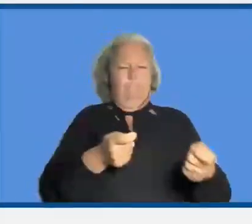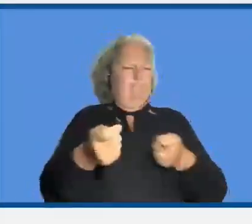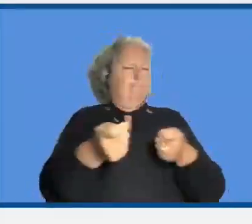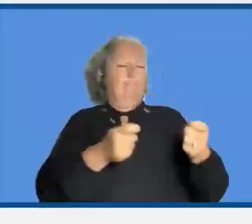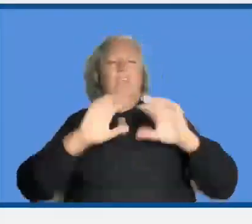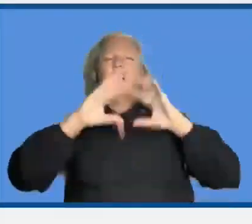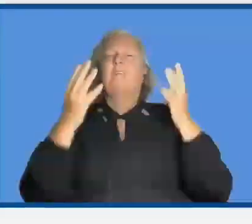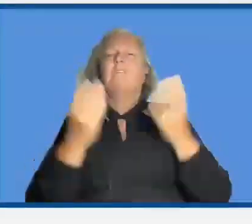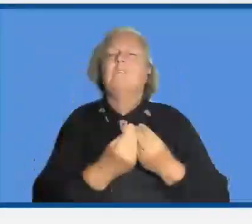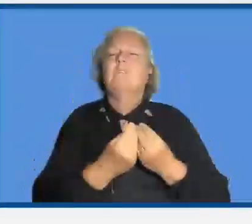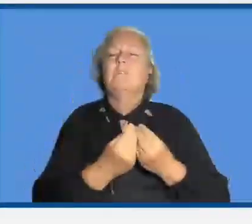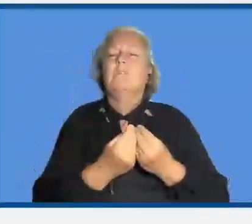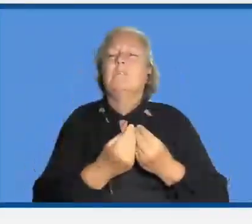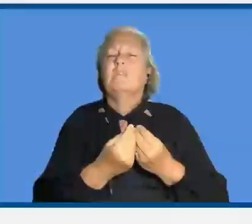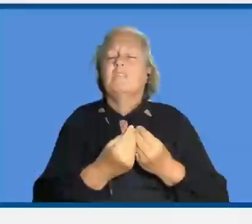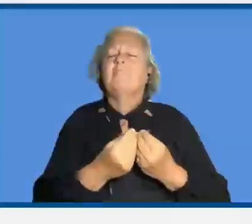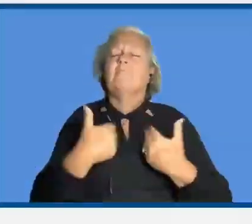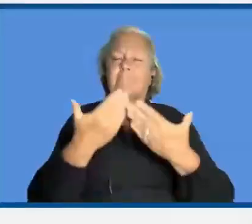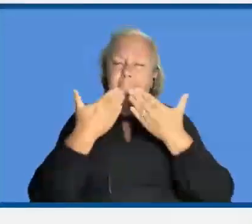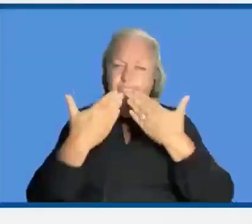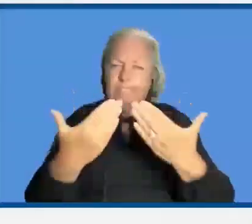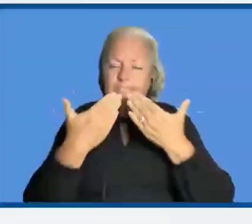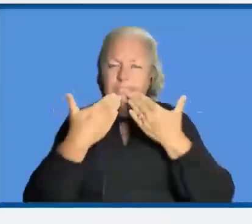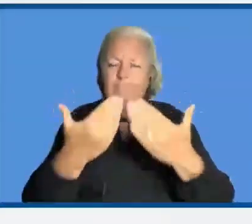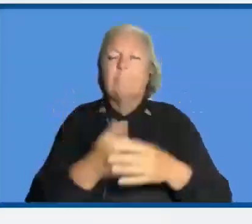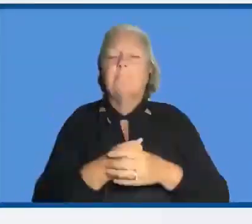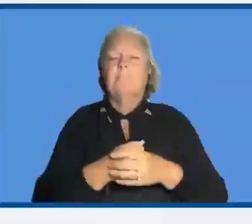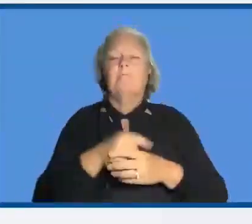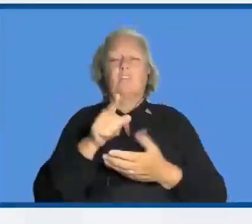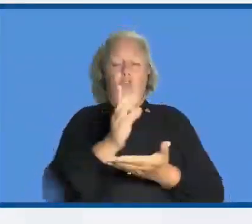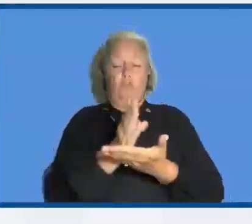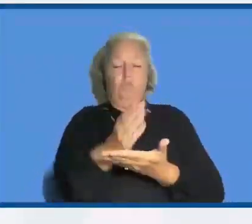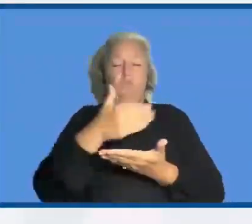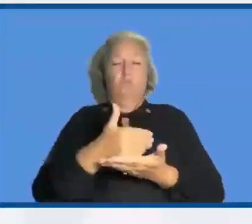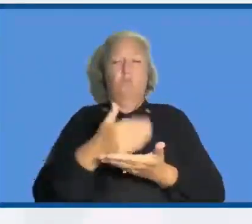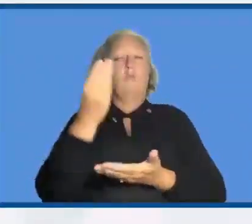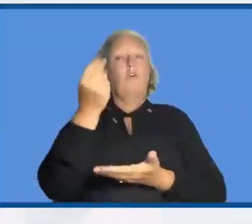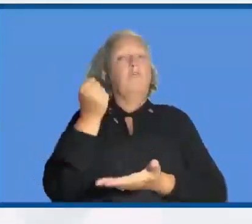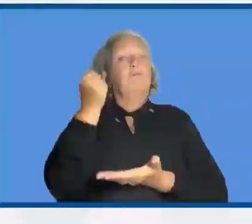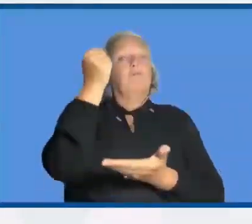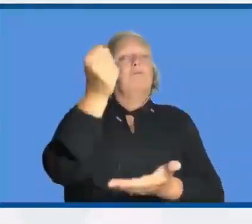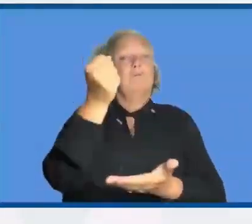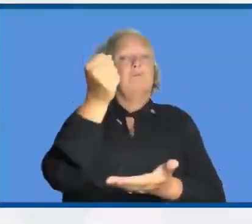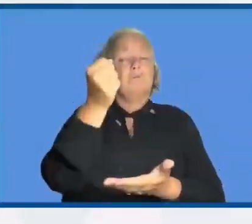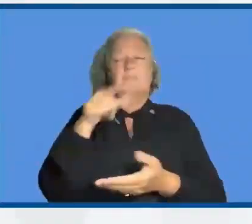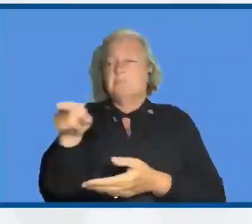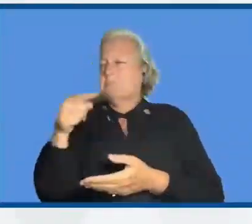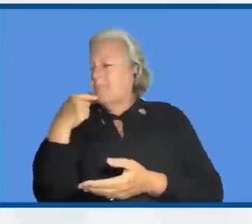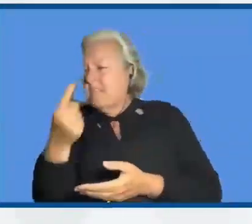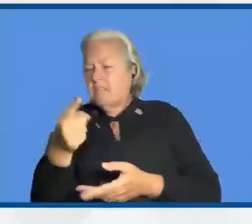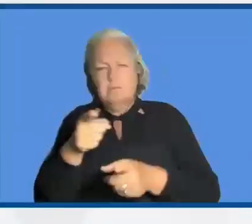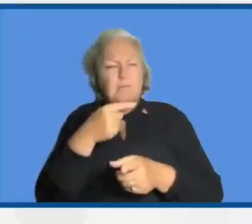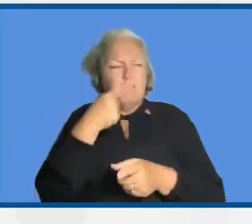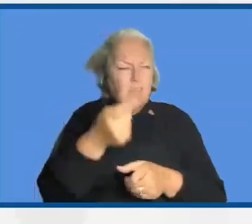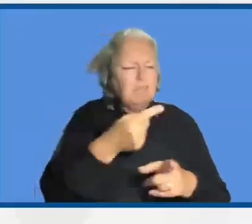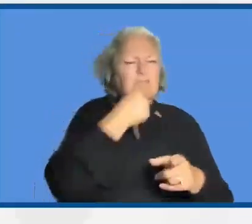I appreciate very much the fact that the word budget has been mentioned several times by different people, because we sometimes make